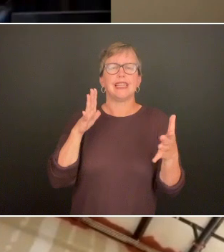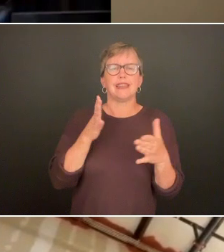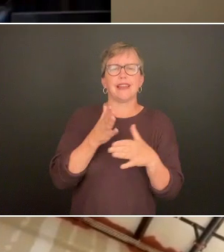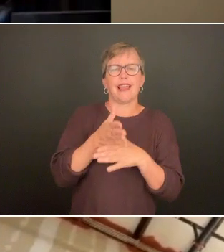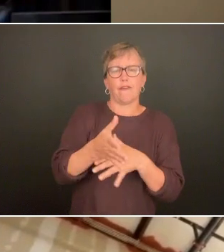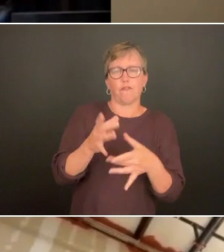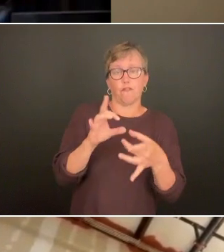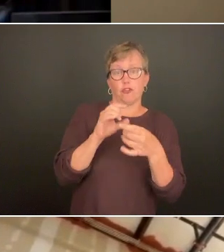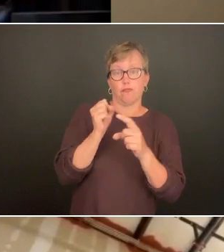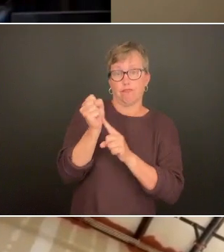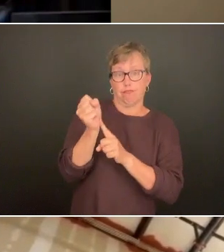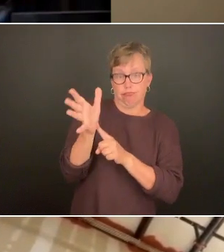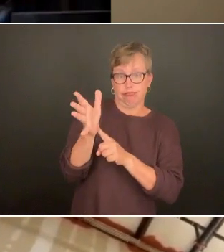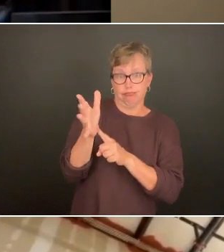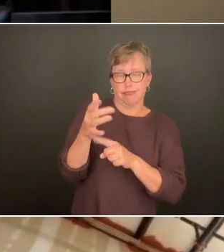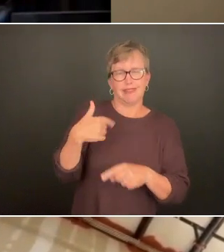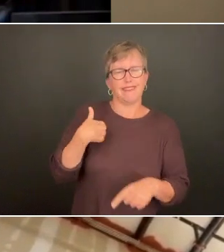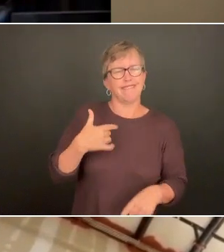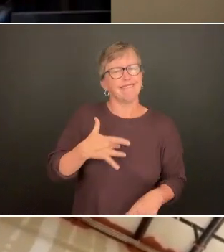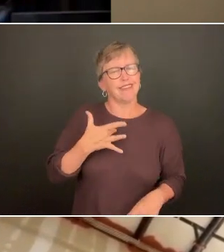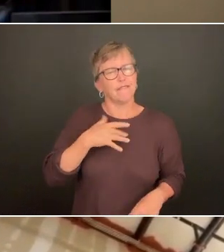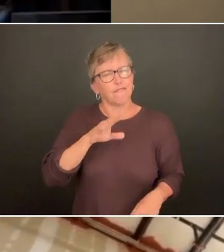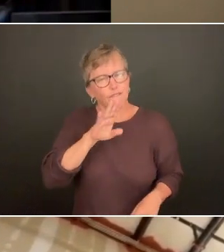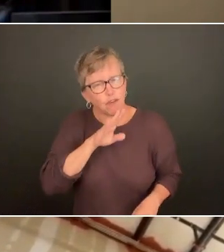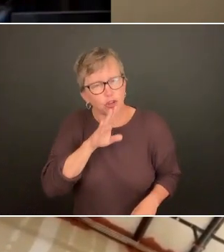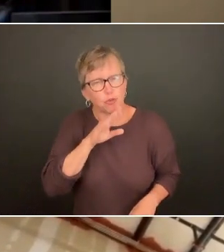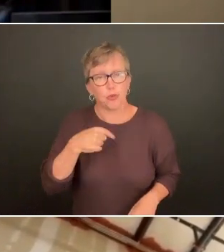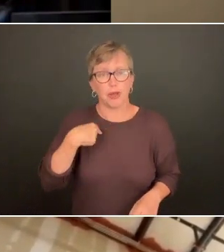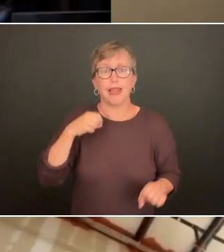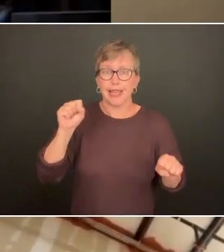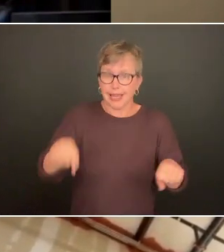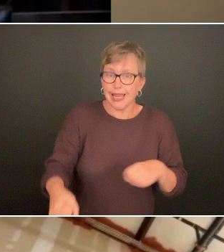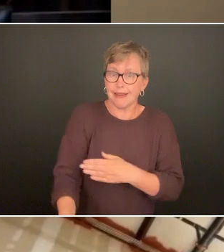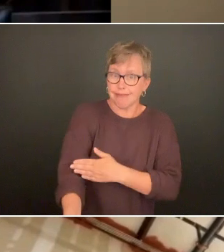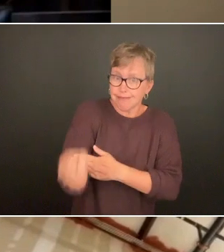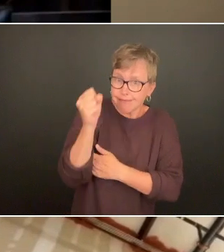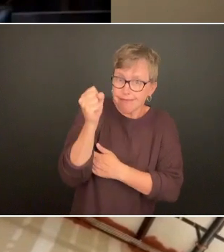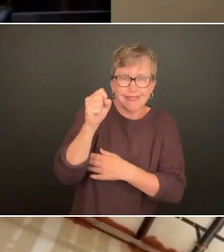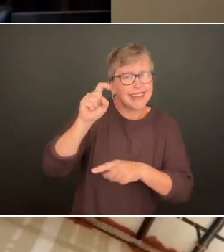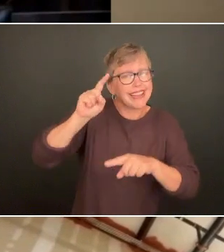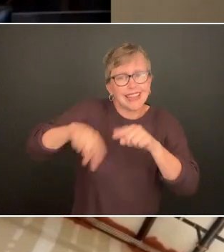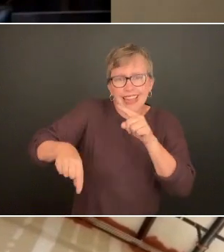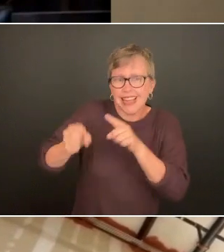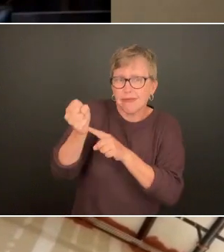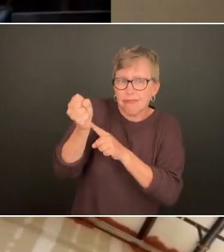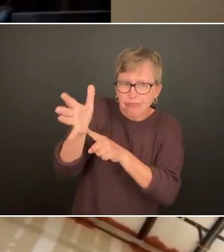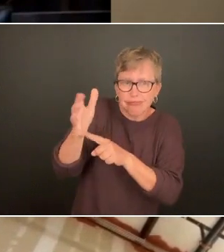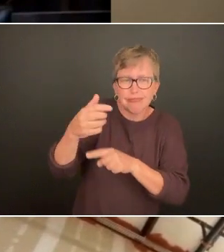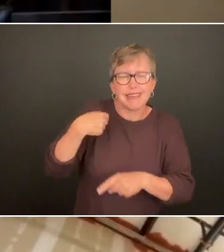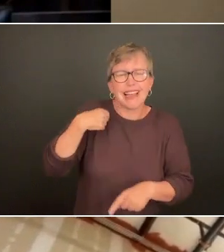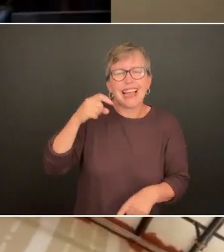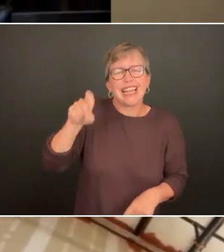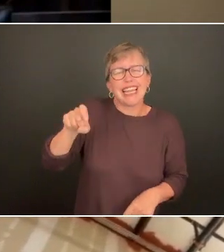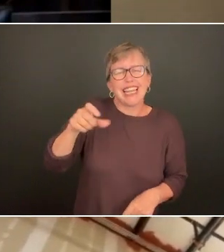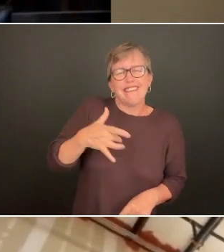that one gets after ejaculating. It's sometimes so frustrating to be able to just about get there, but not being